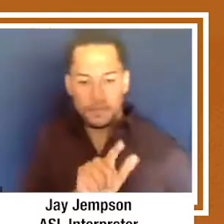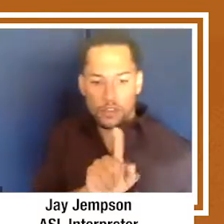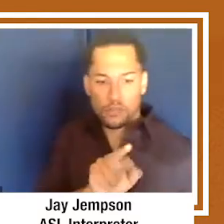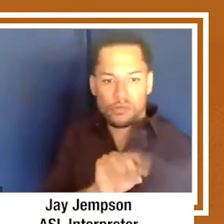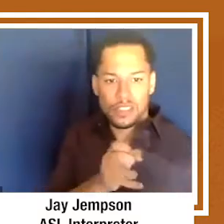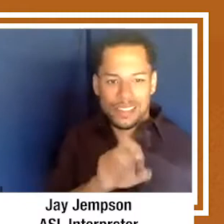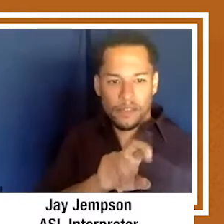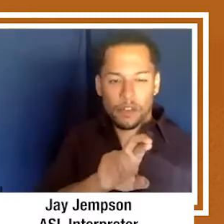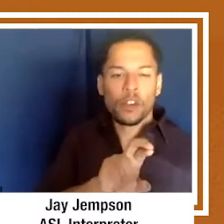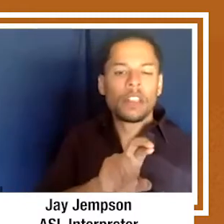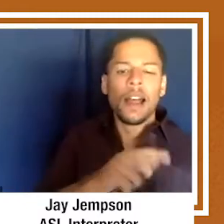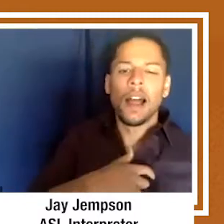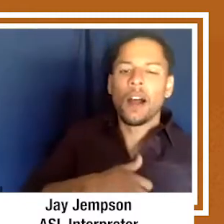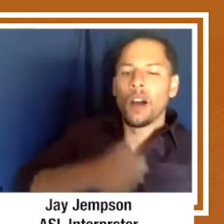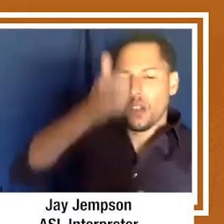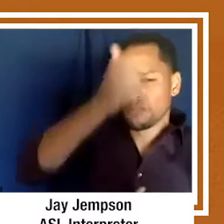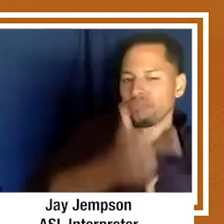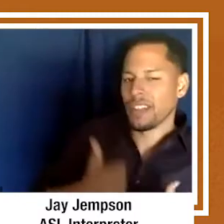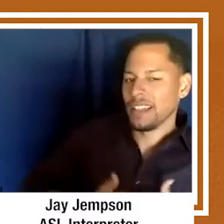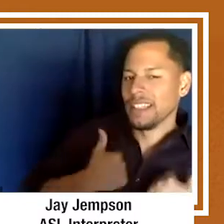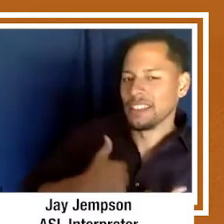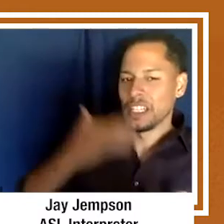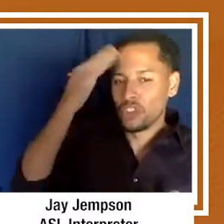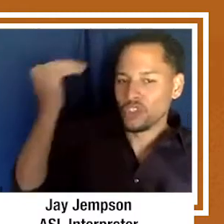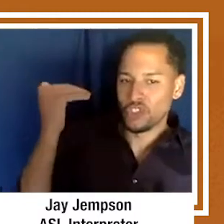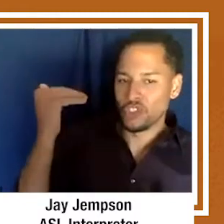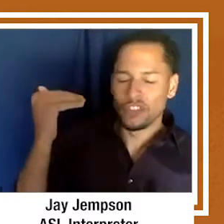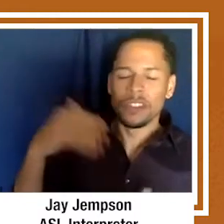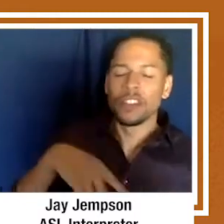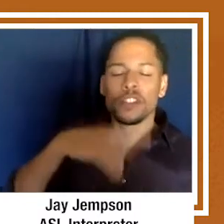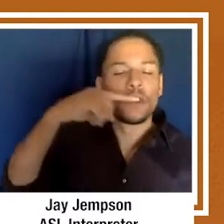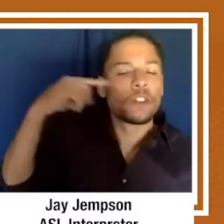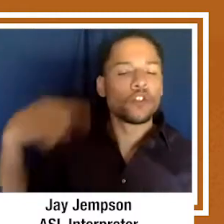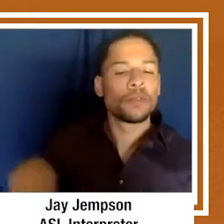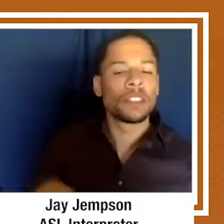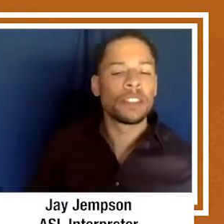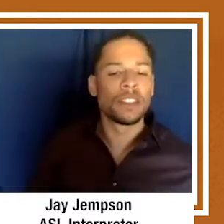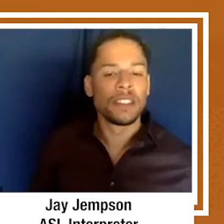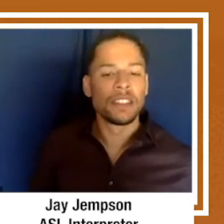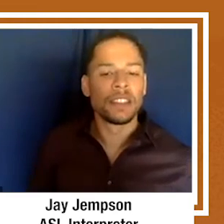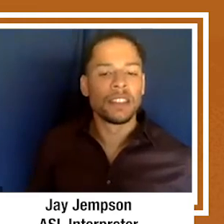brother in Germany. Okay. Solid guesses.